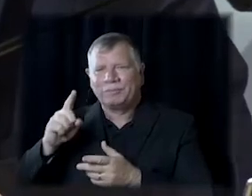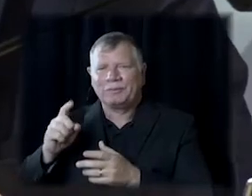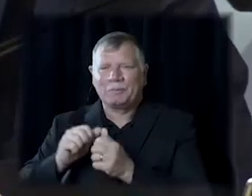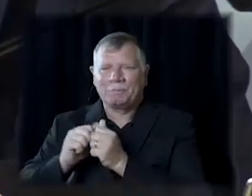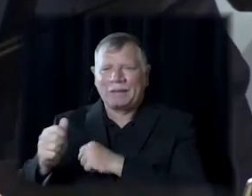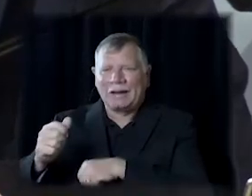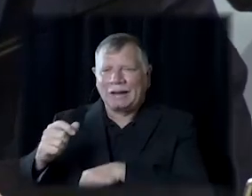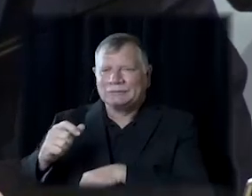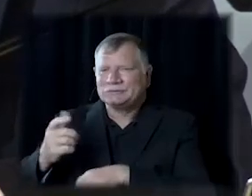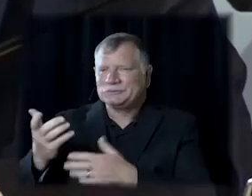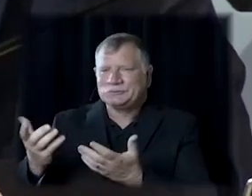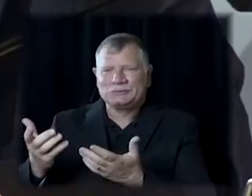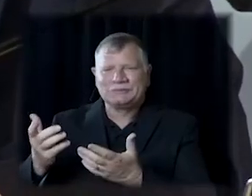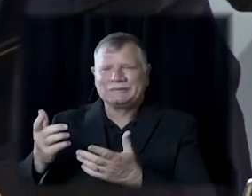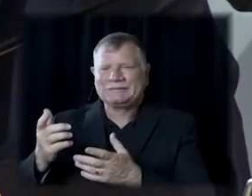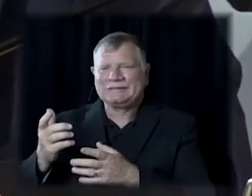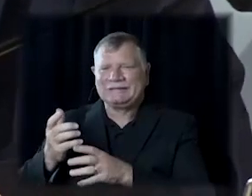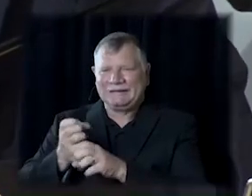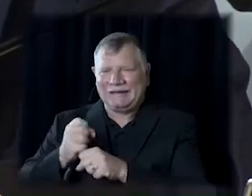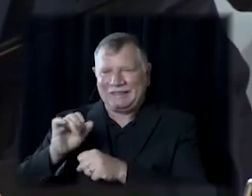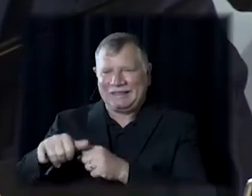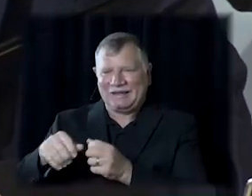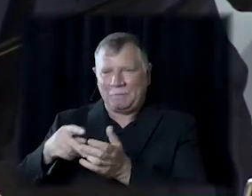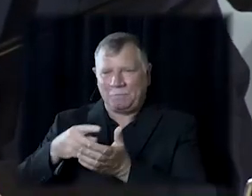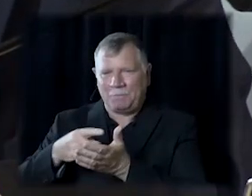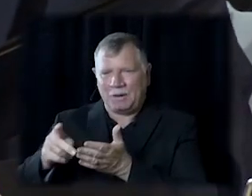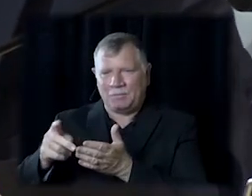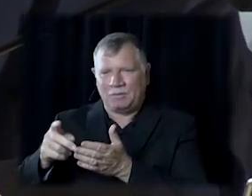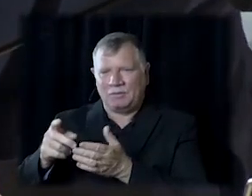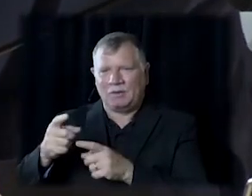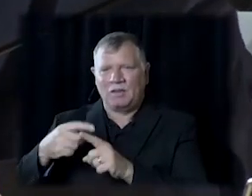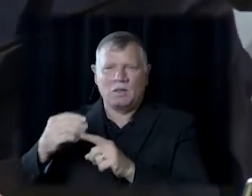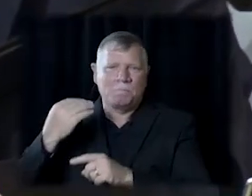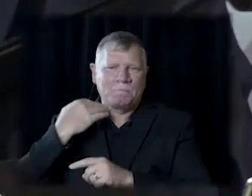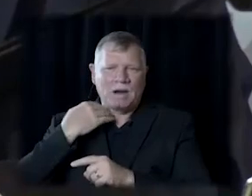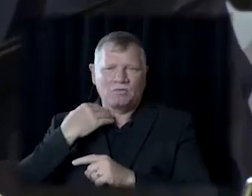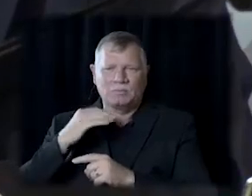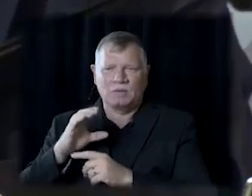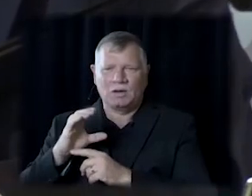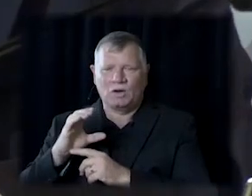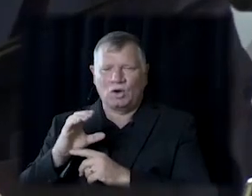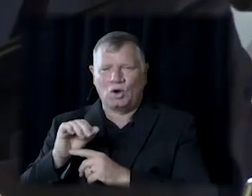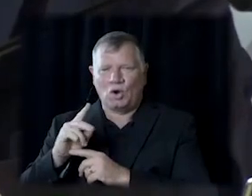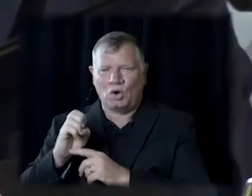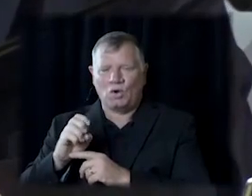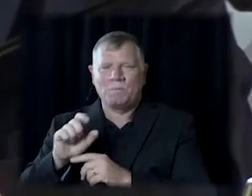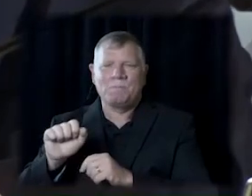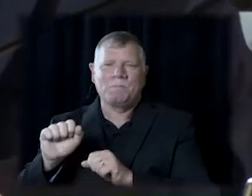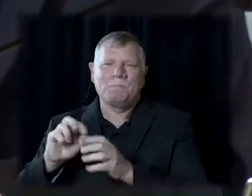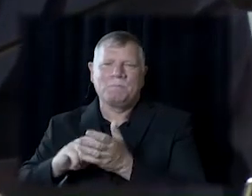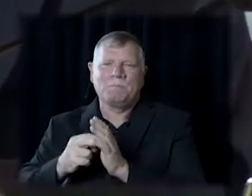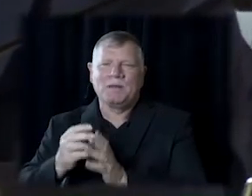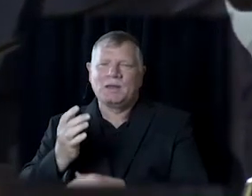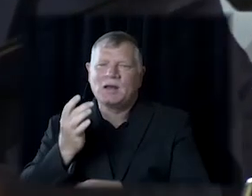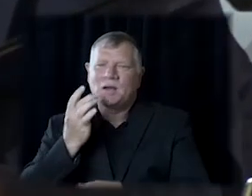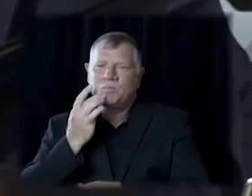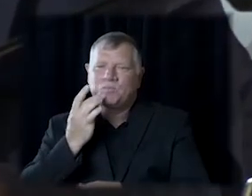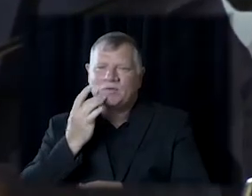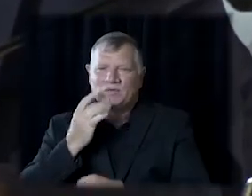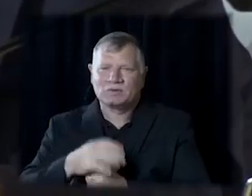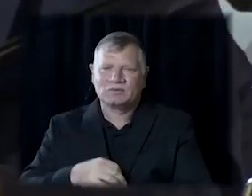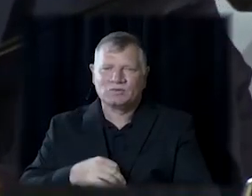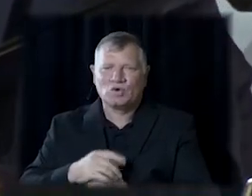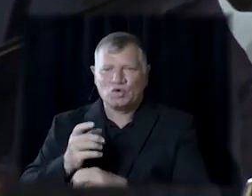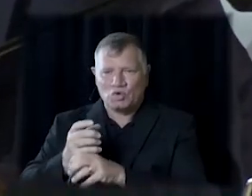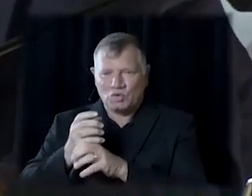past due, et cetera. If you received that kind of payment under the bankruptcy code, it would be called a preference, meaning that